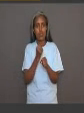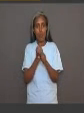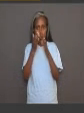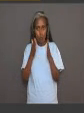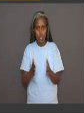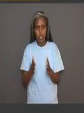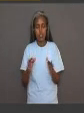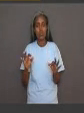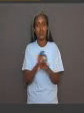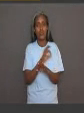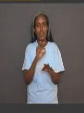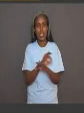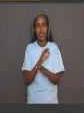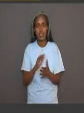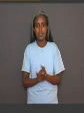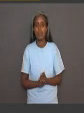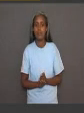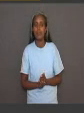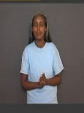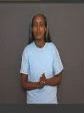2 factories.